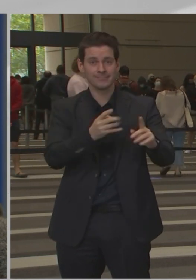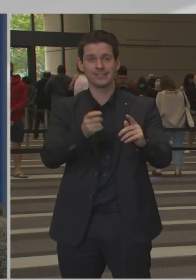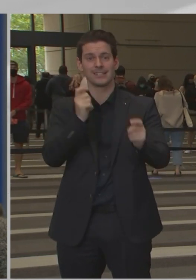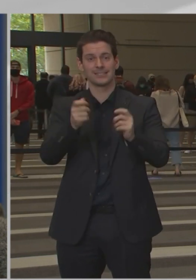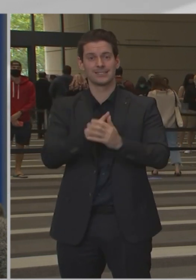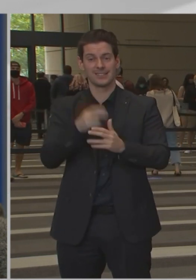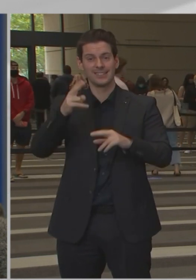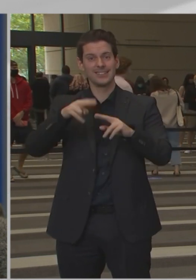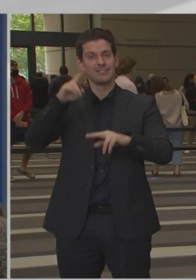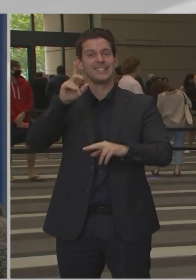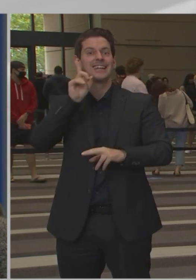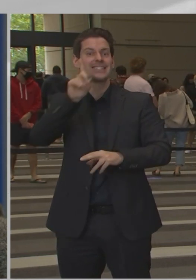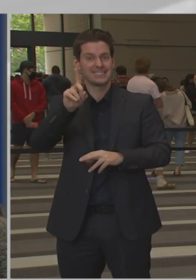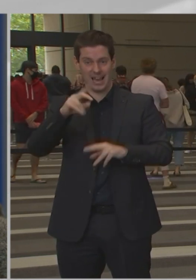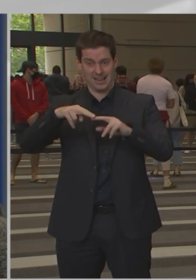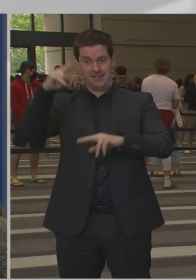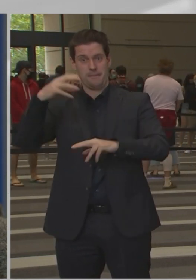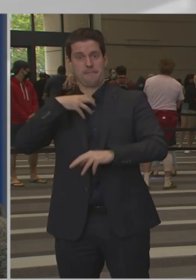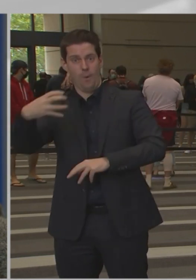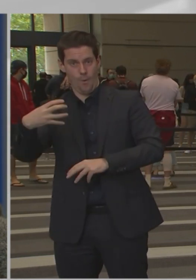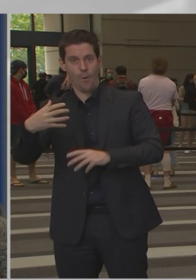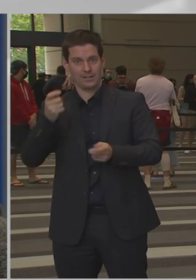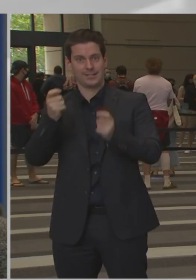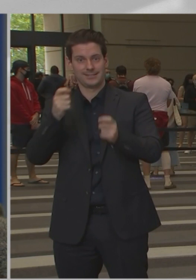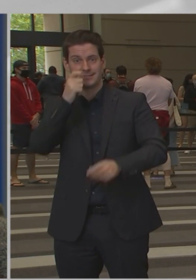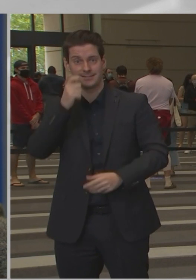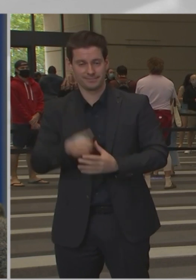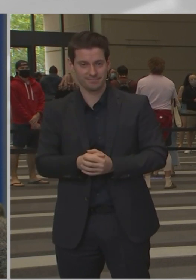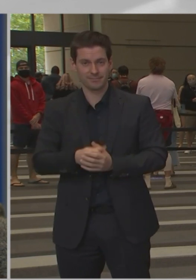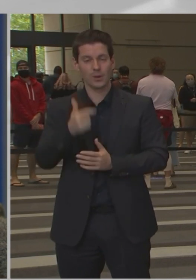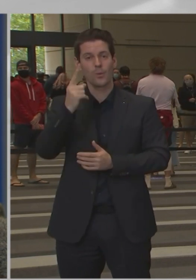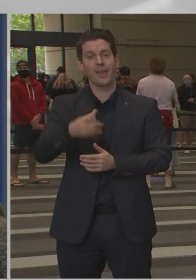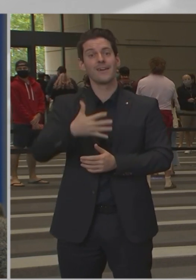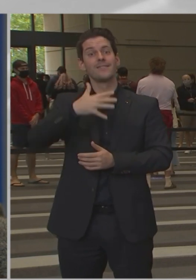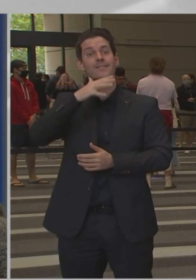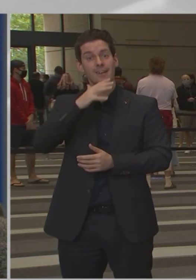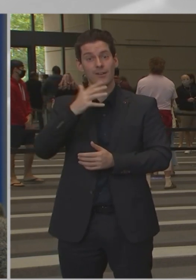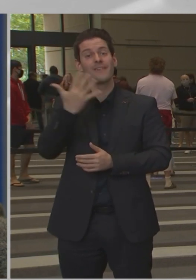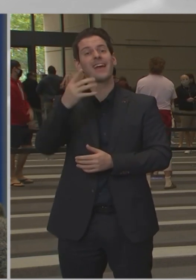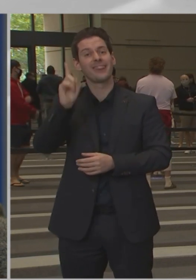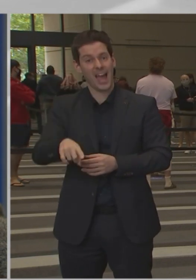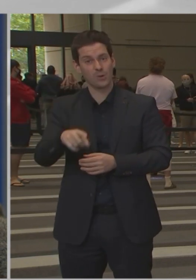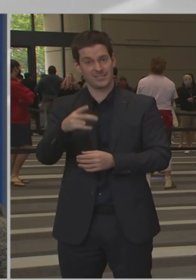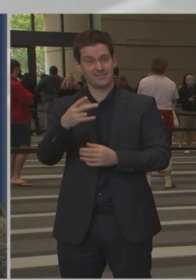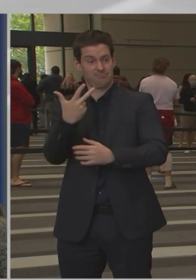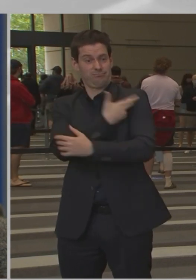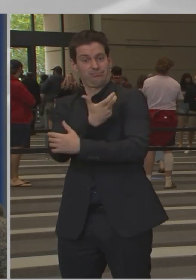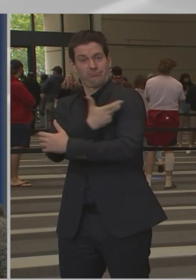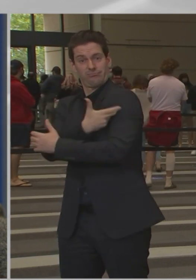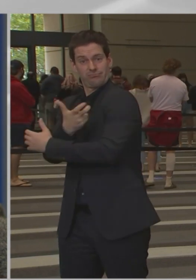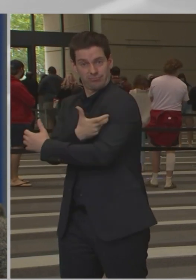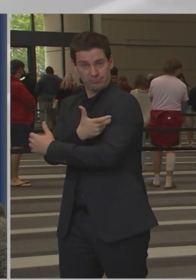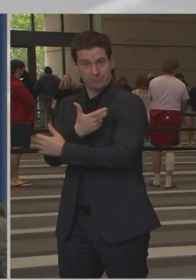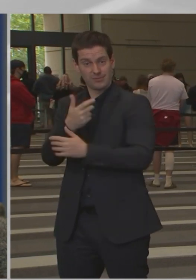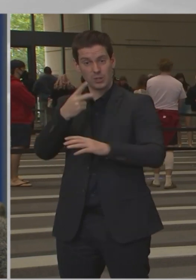15,625 vaccines were administered by Queensland Health in the past 24 hours, so that's, of course, wonderful news. So who would have thought